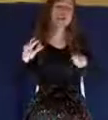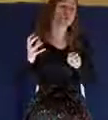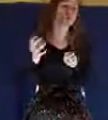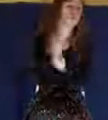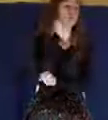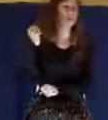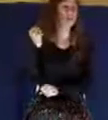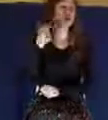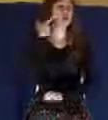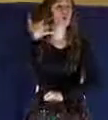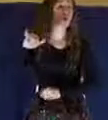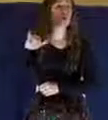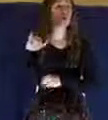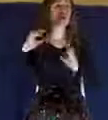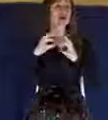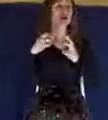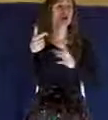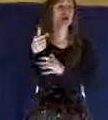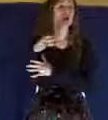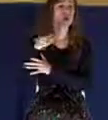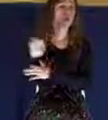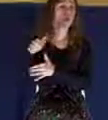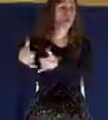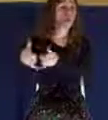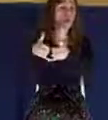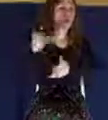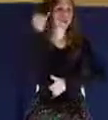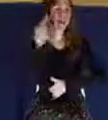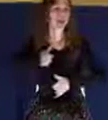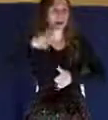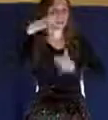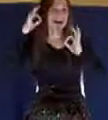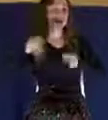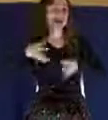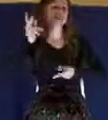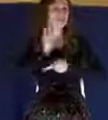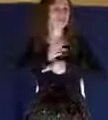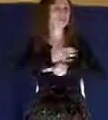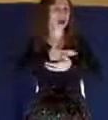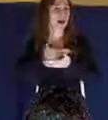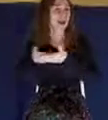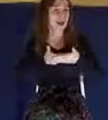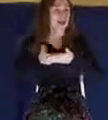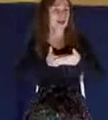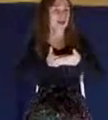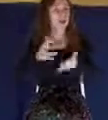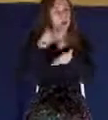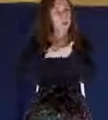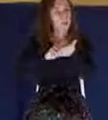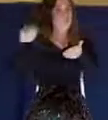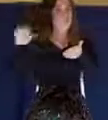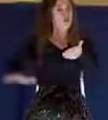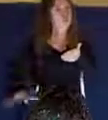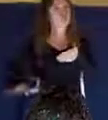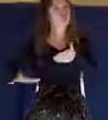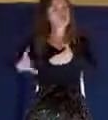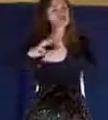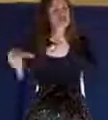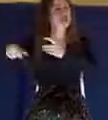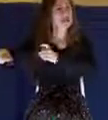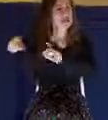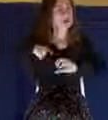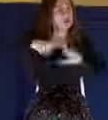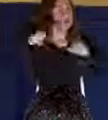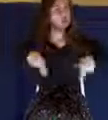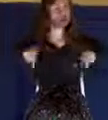if she chose to be a mother and if she chose to have that child. So she was celebrating the fact that she